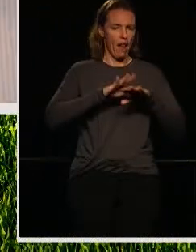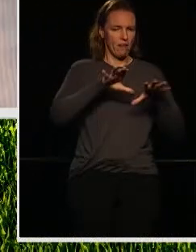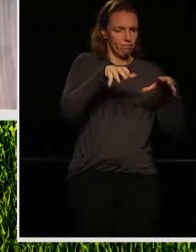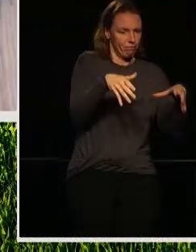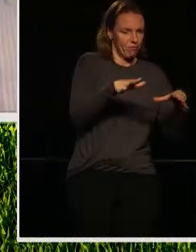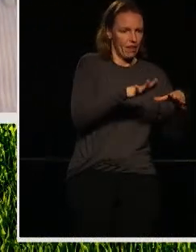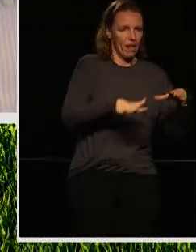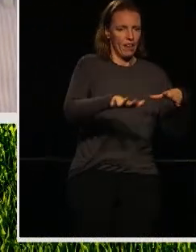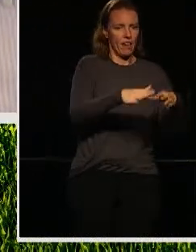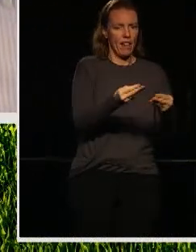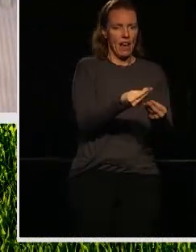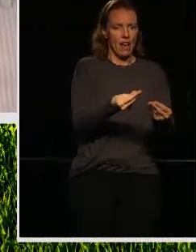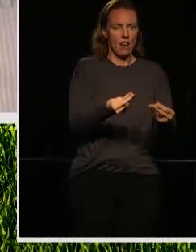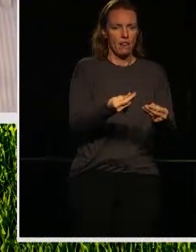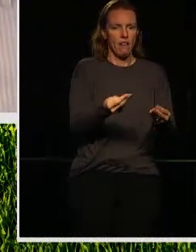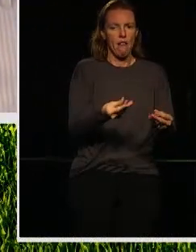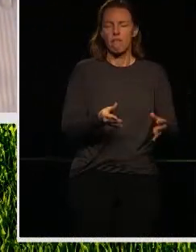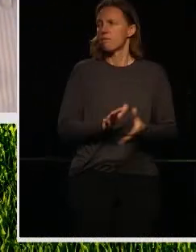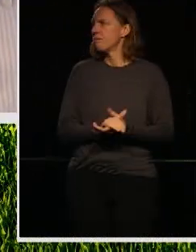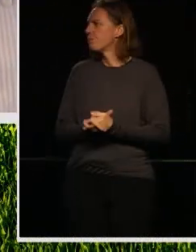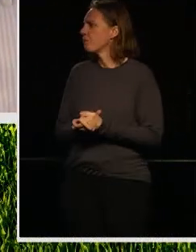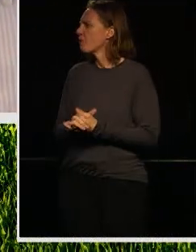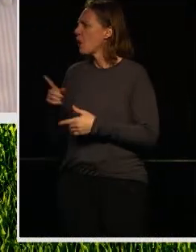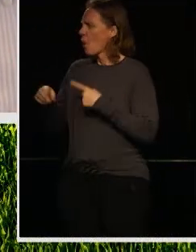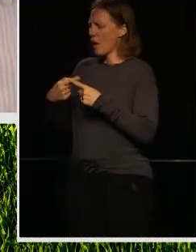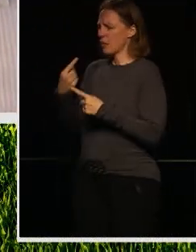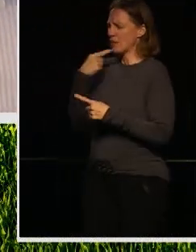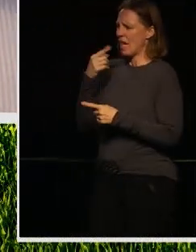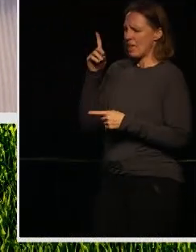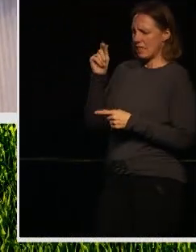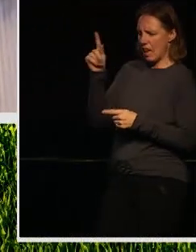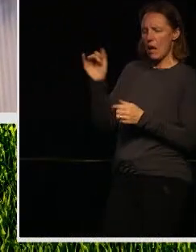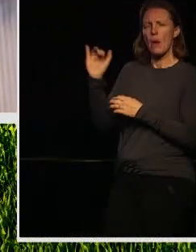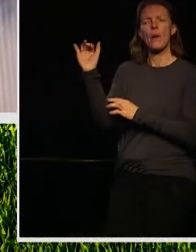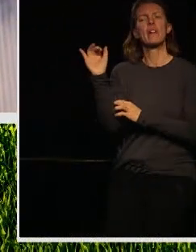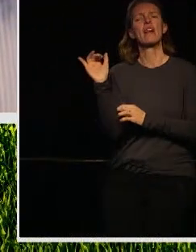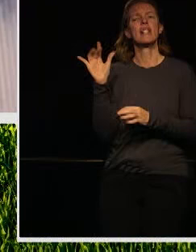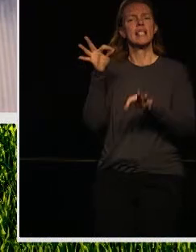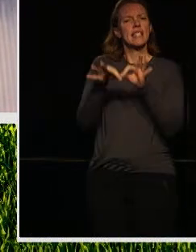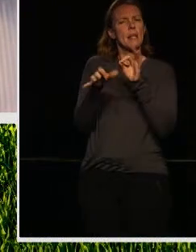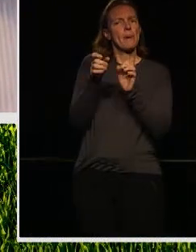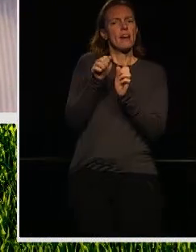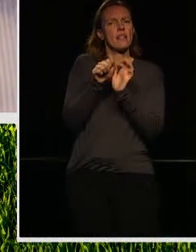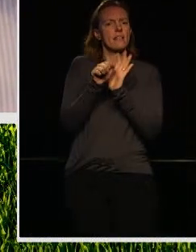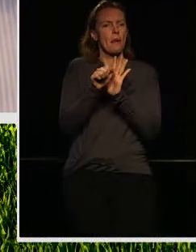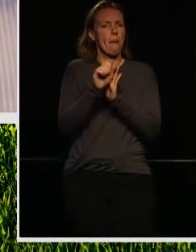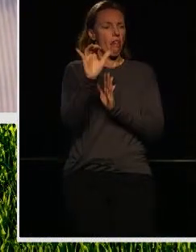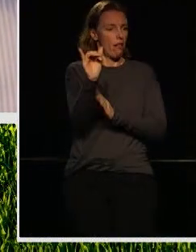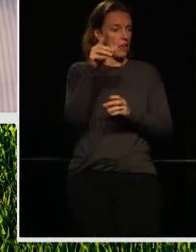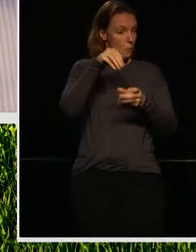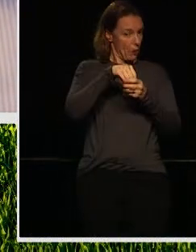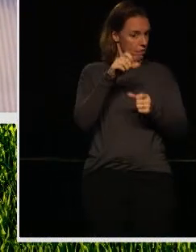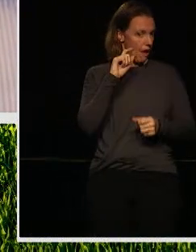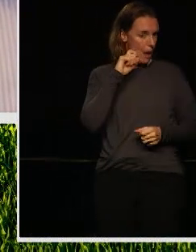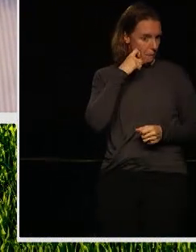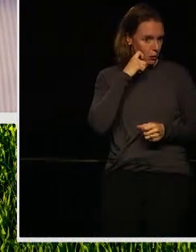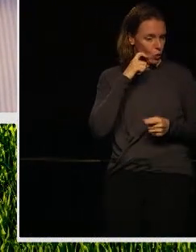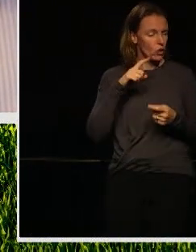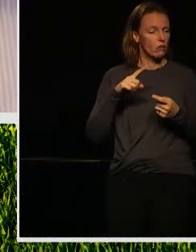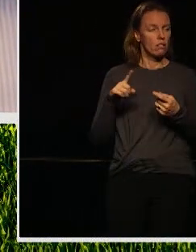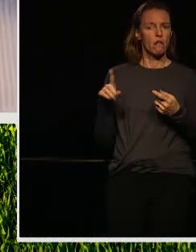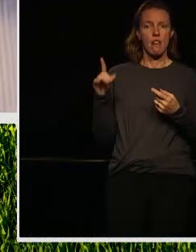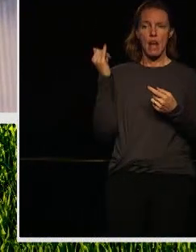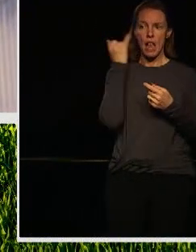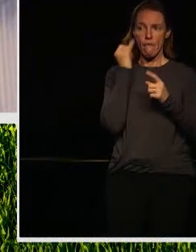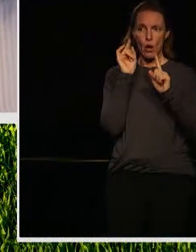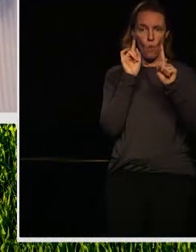data set, what data do you mean? What is the information that you like want? pictures of, so a really simple example is in apples. If